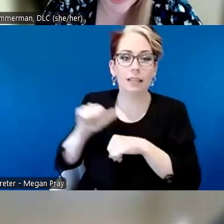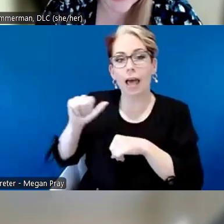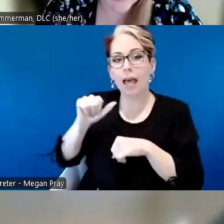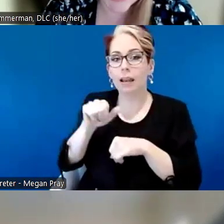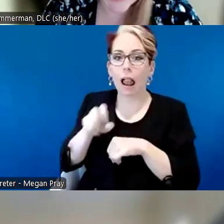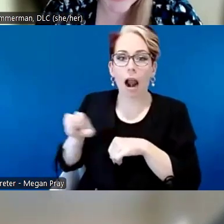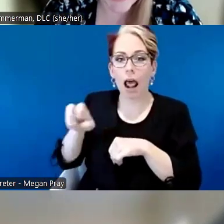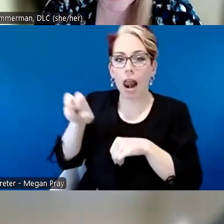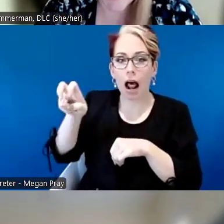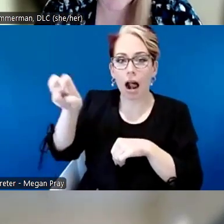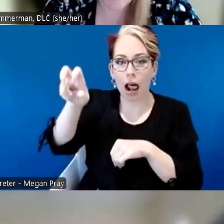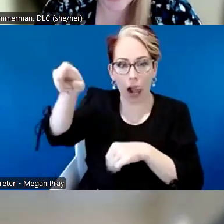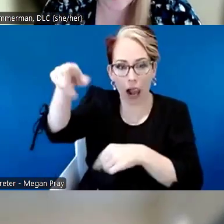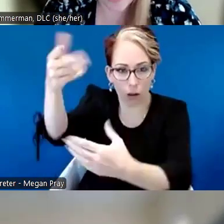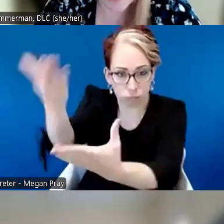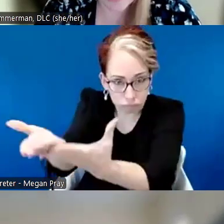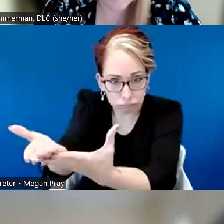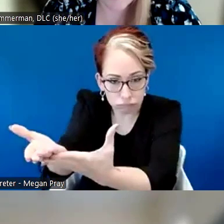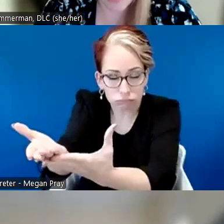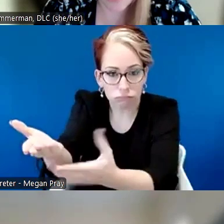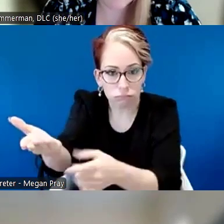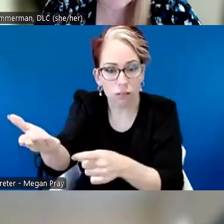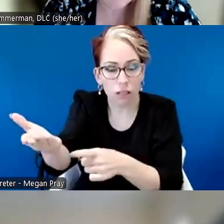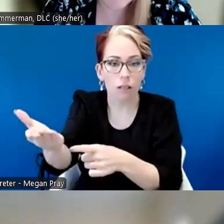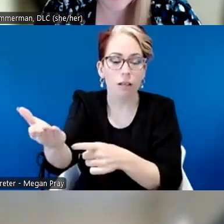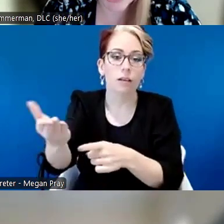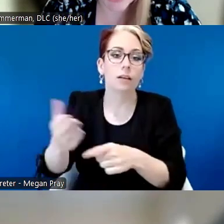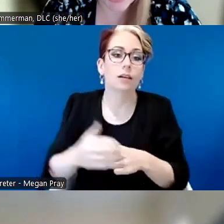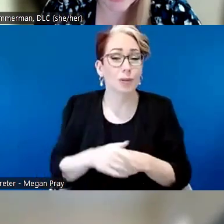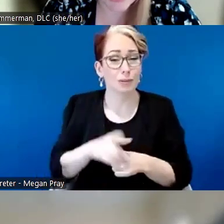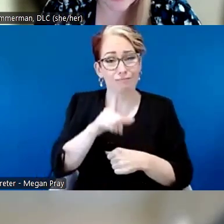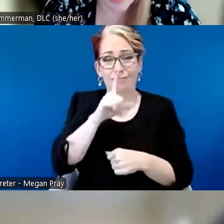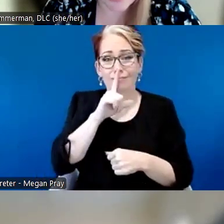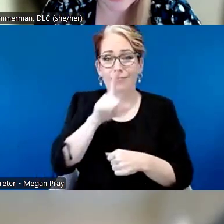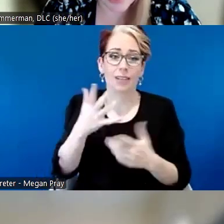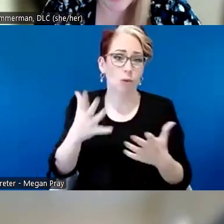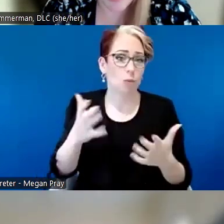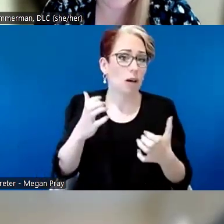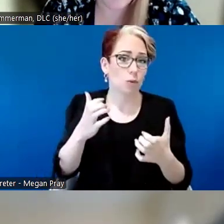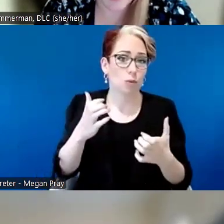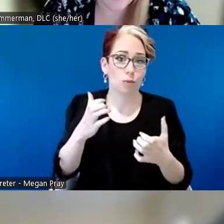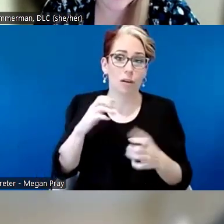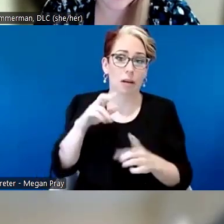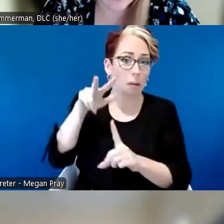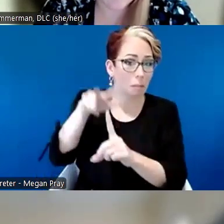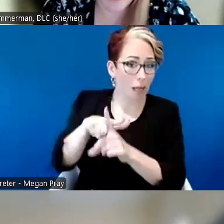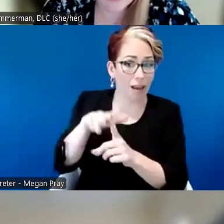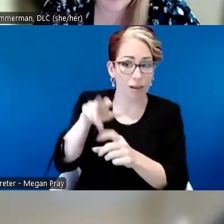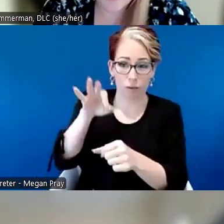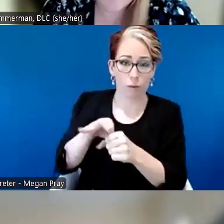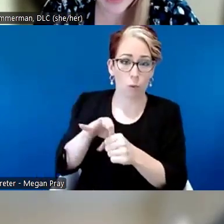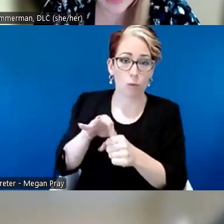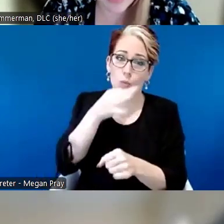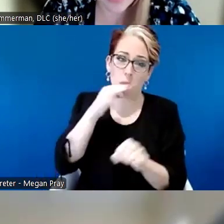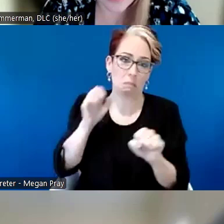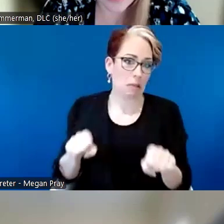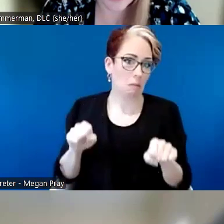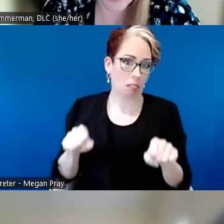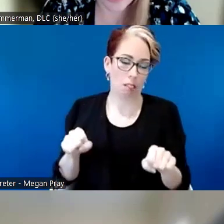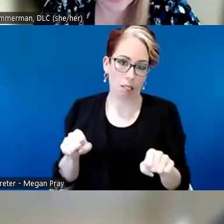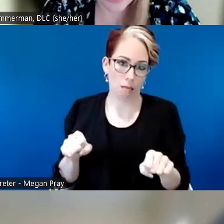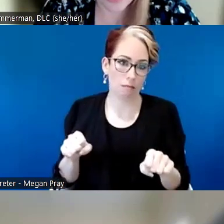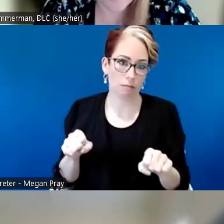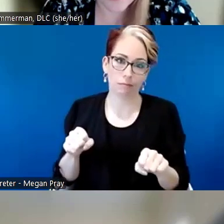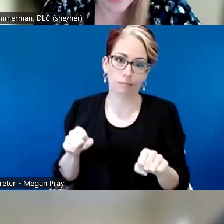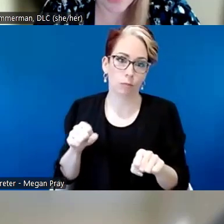delivered. Ideally, you want to register as soon or apply to vote by mail as soon as possible. You